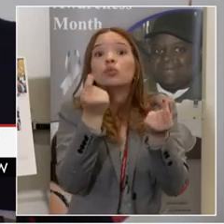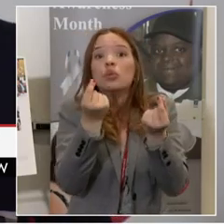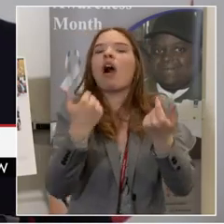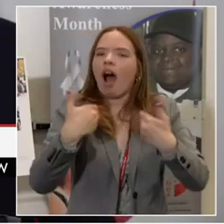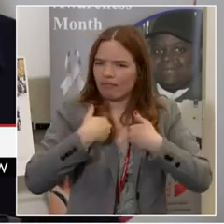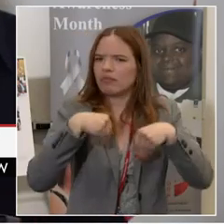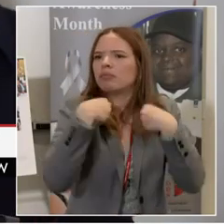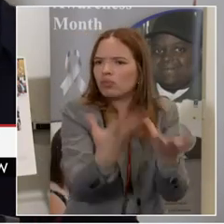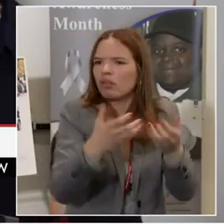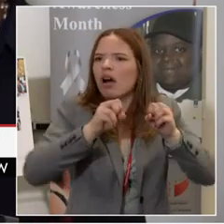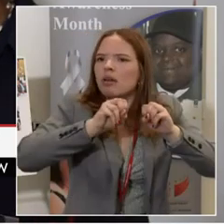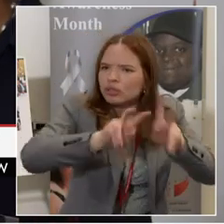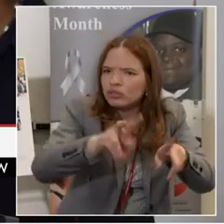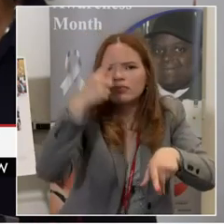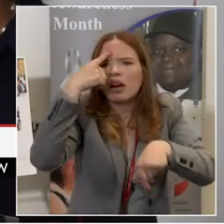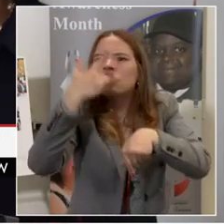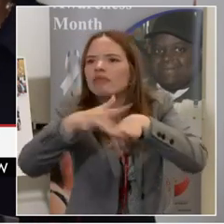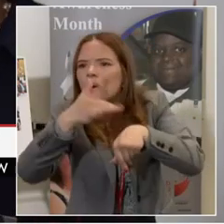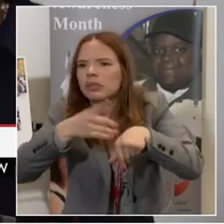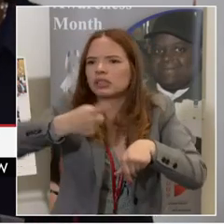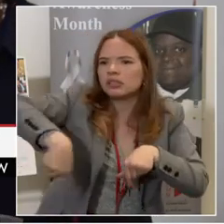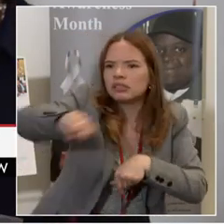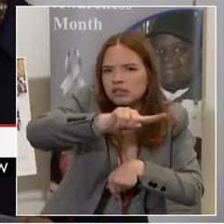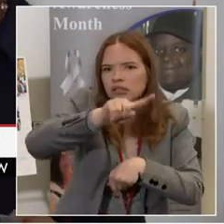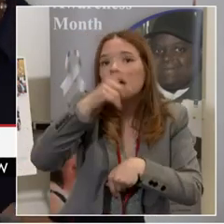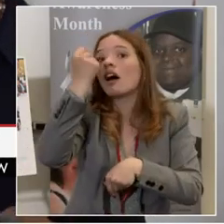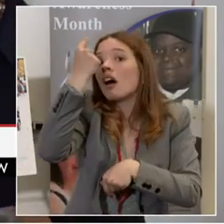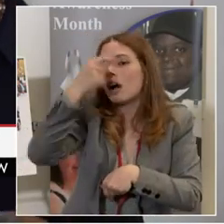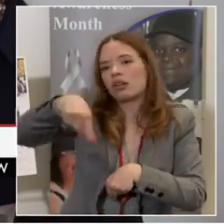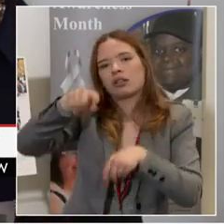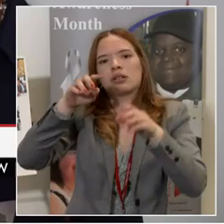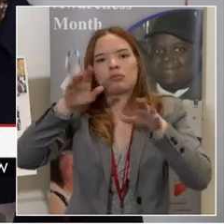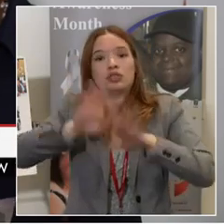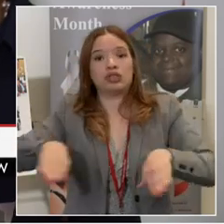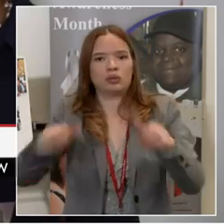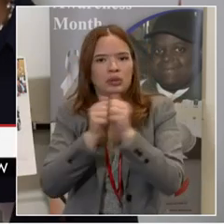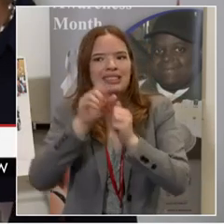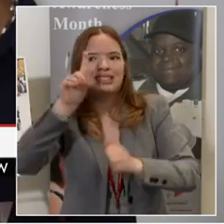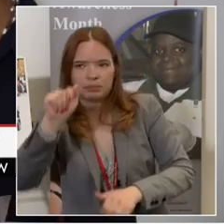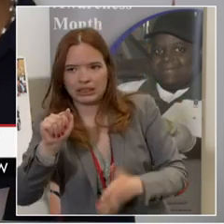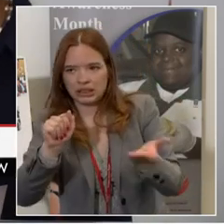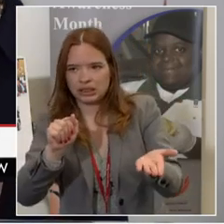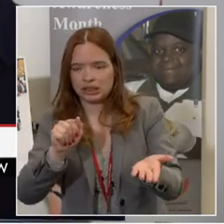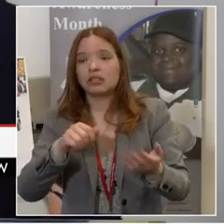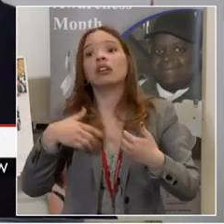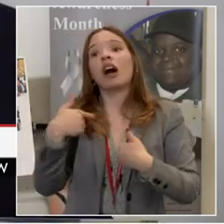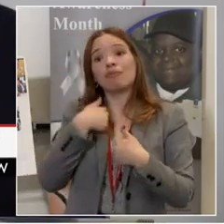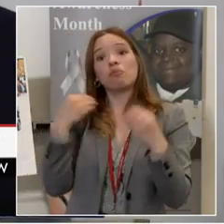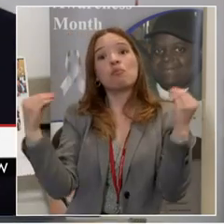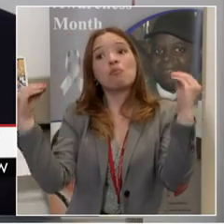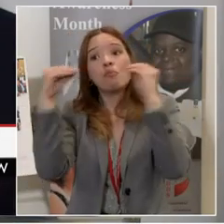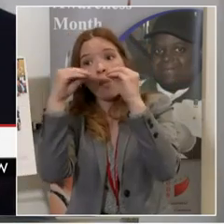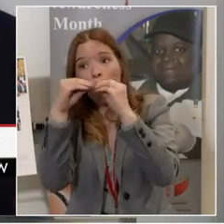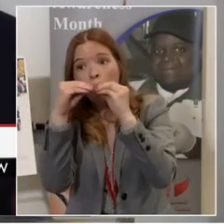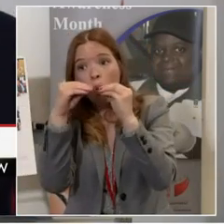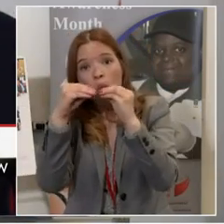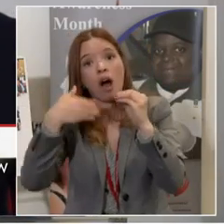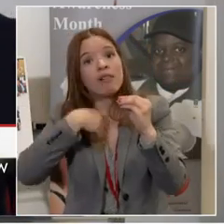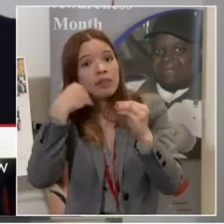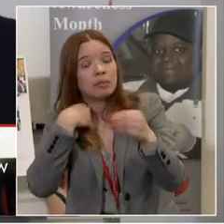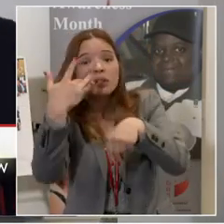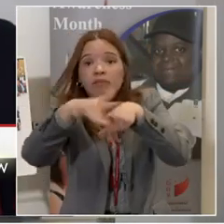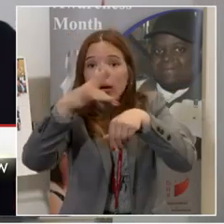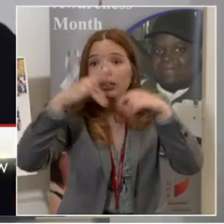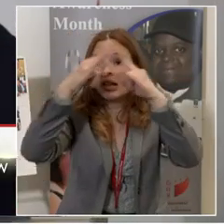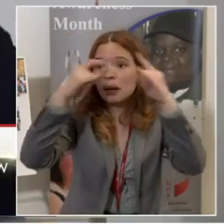$400,000 to create 360 new summer camp slots in sports and aquatics for youth